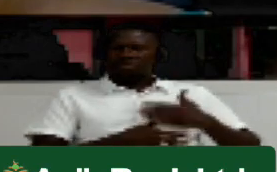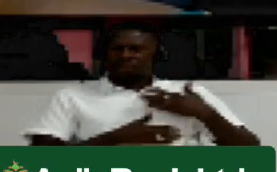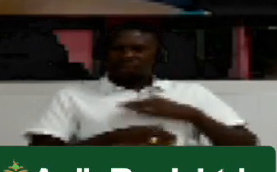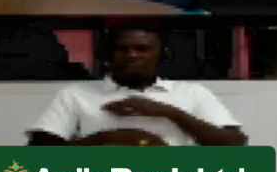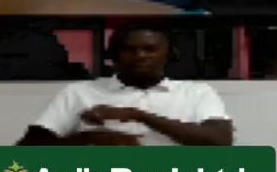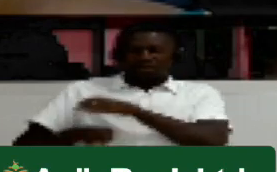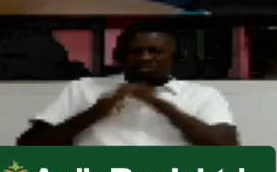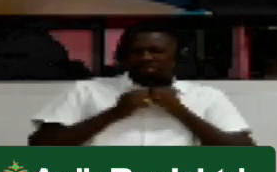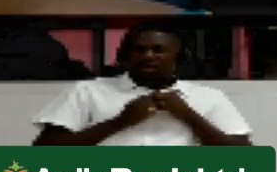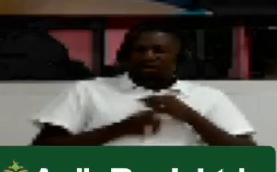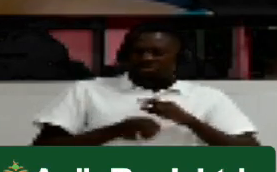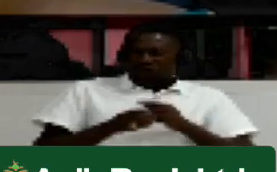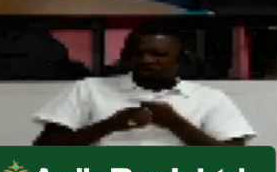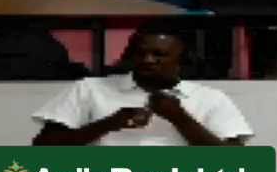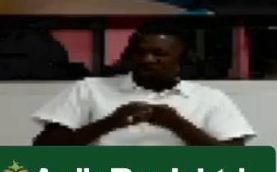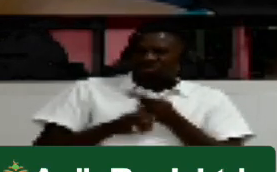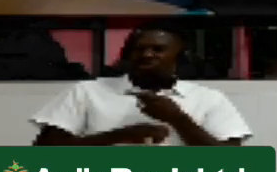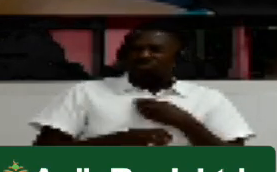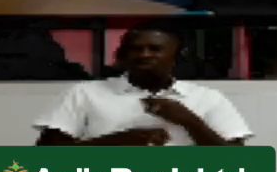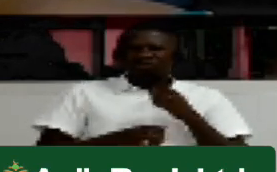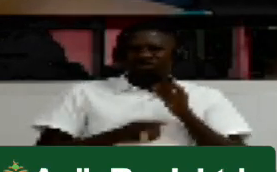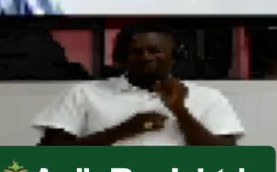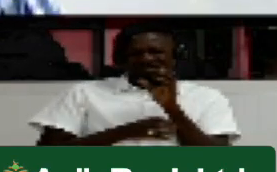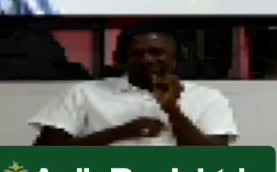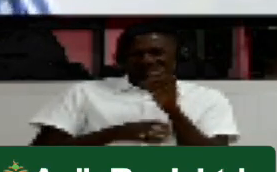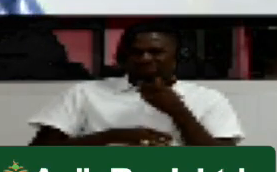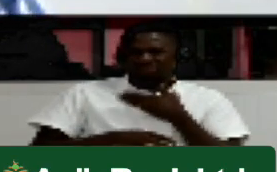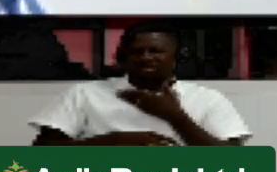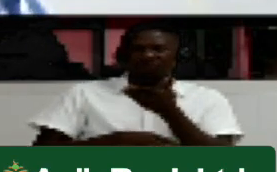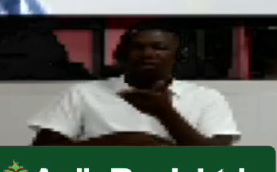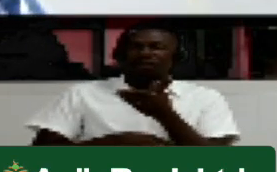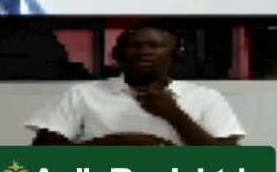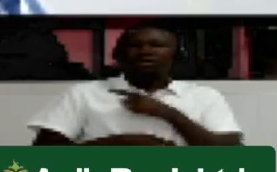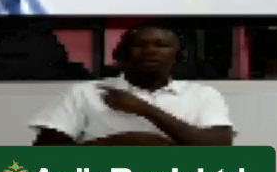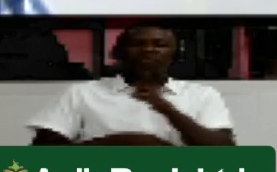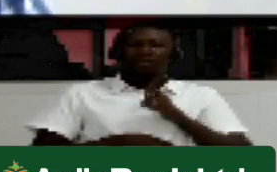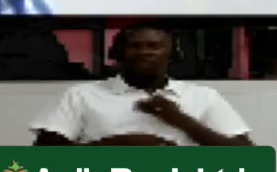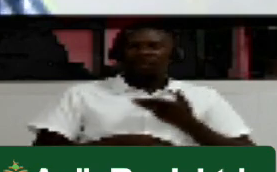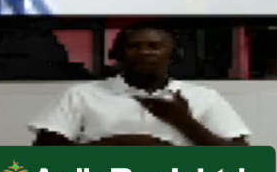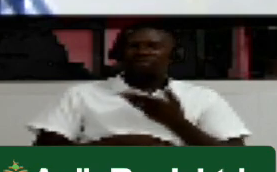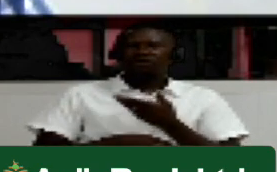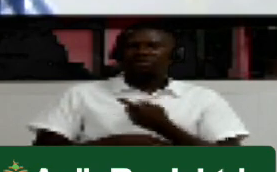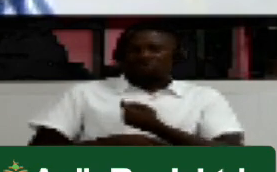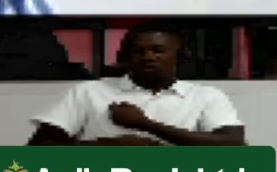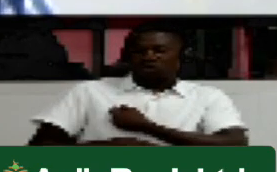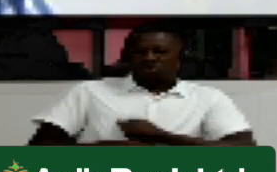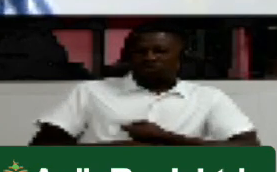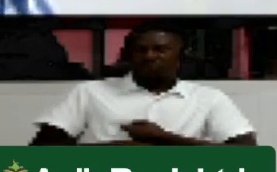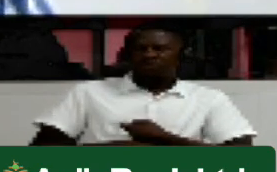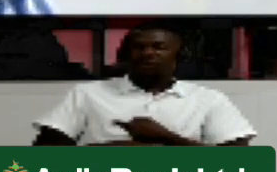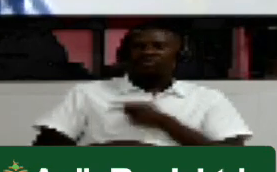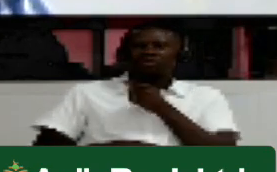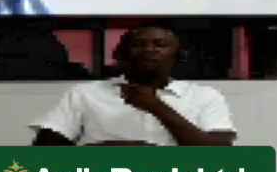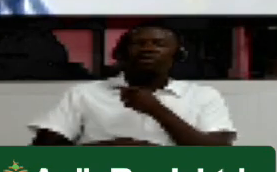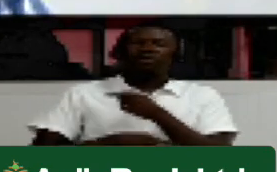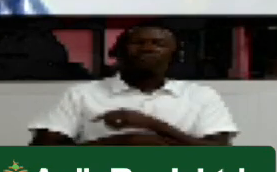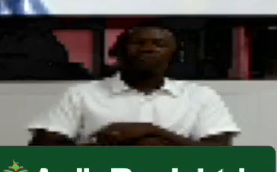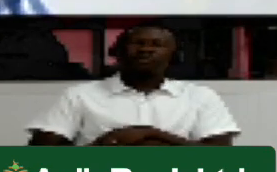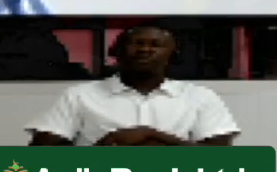and it was infected, and they have to operate him